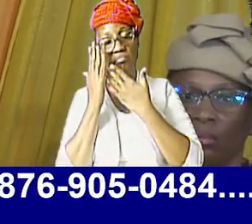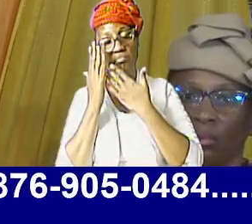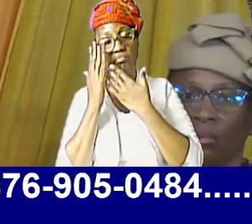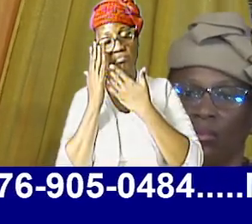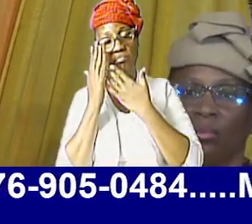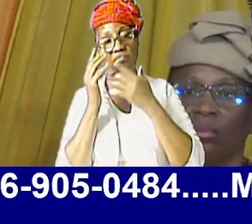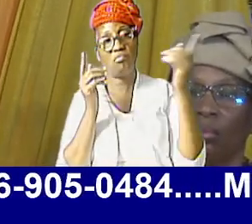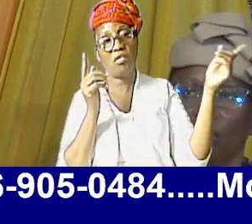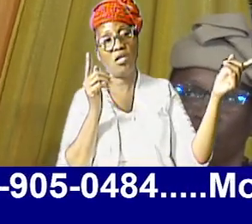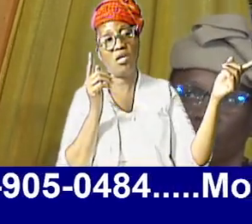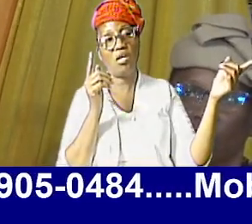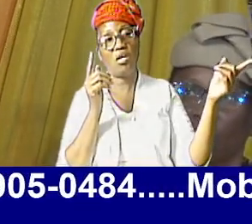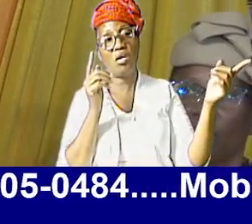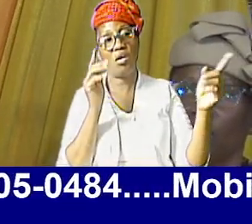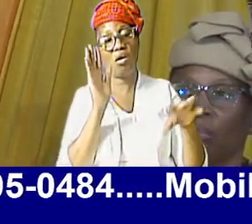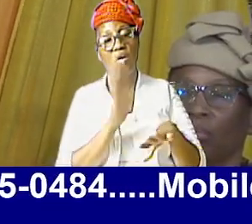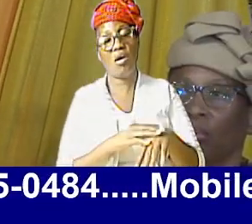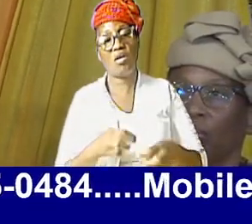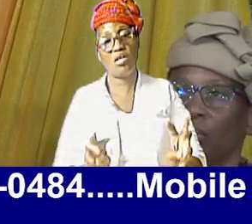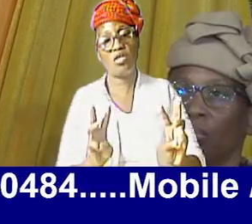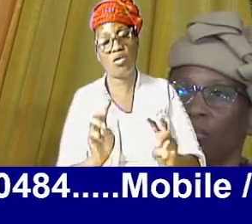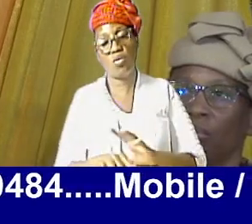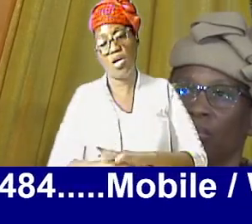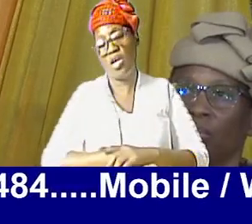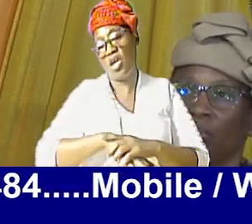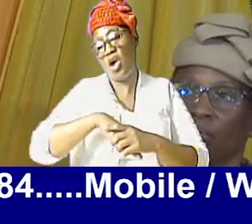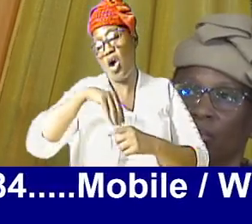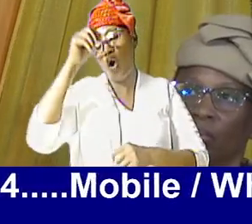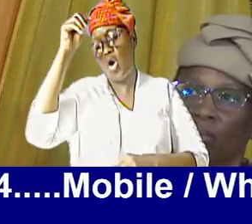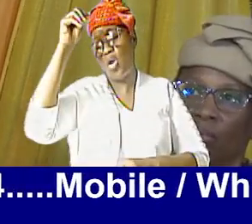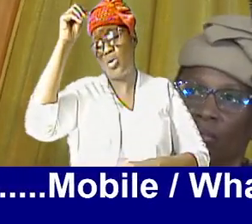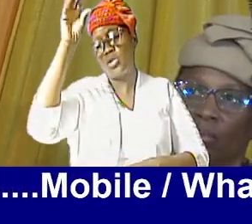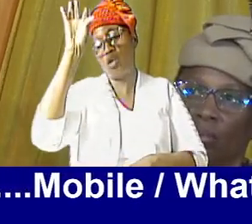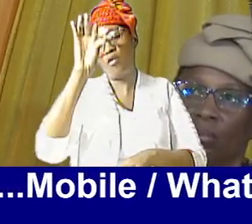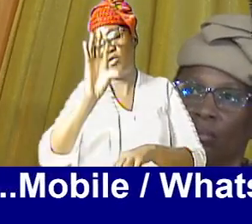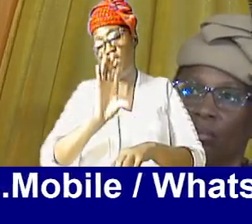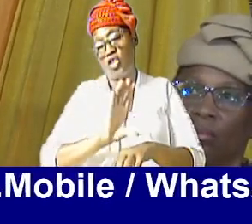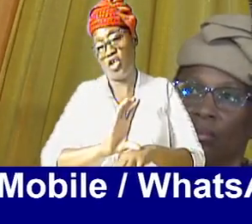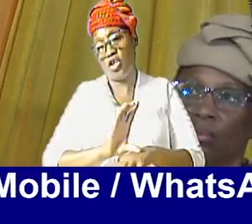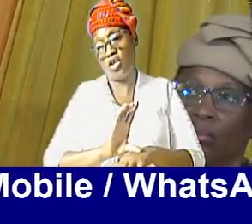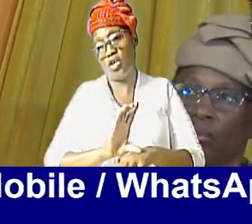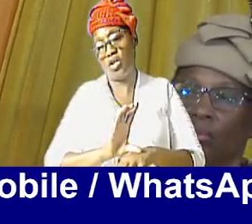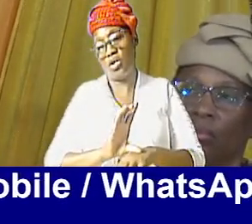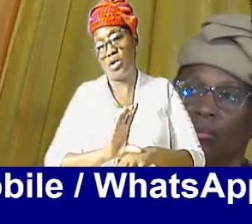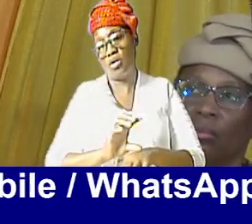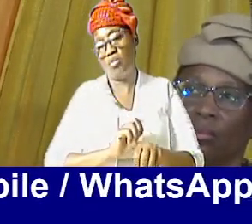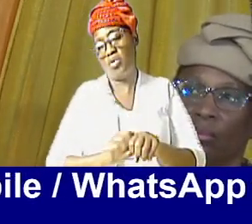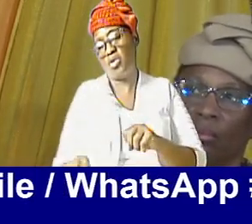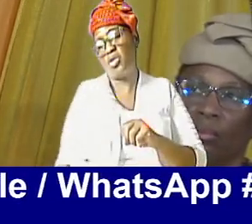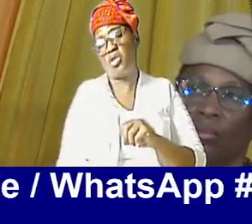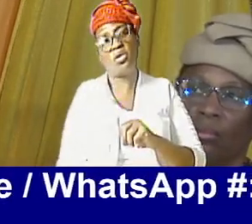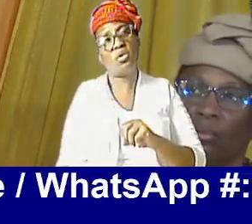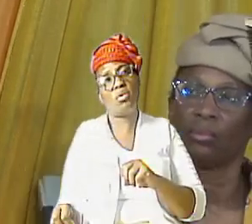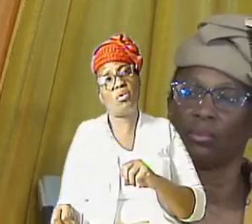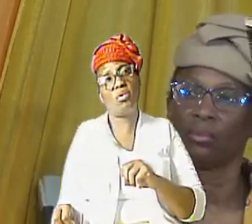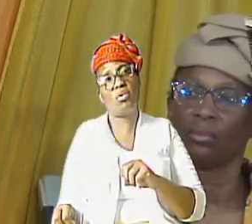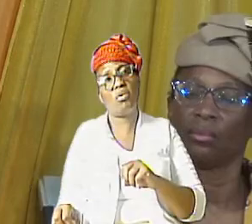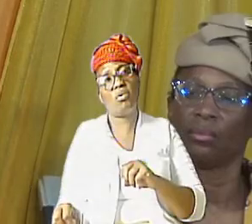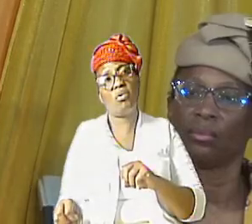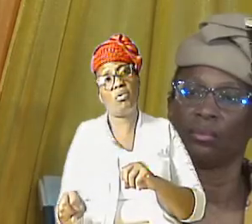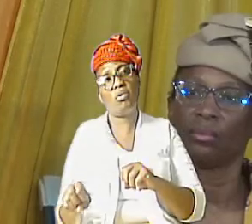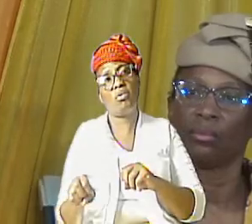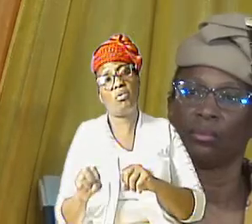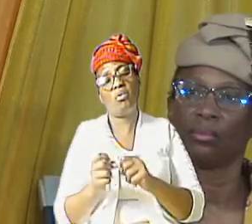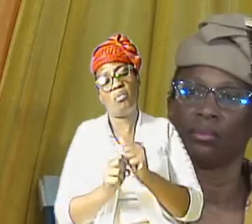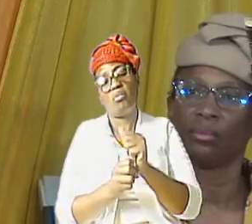was on my way out. And when I say on my way out, I mean I was heading out of church. I was so overwhelmed. Bridget, I can